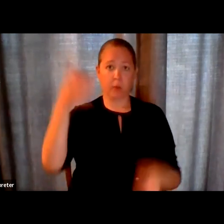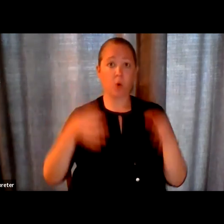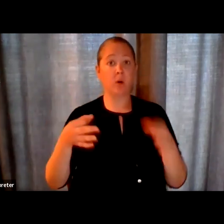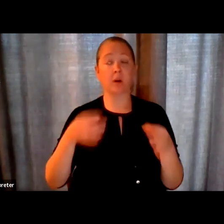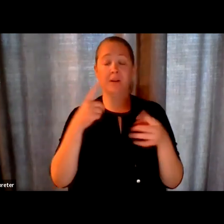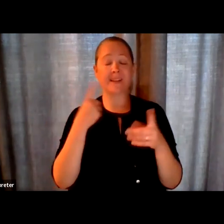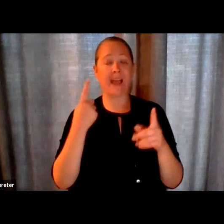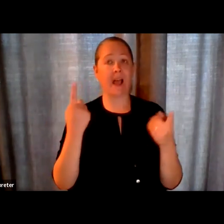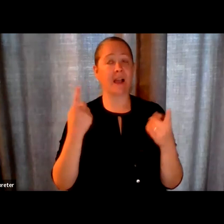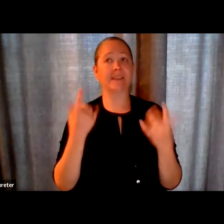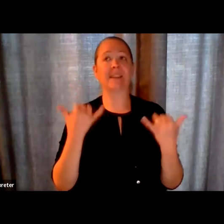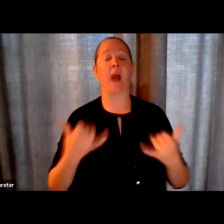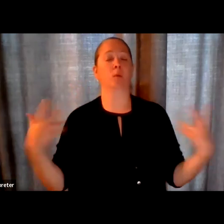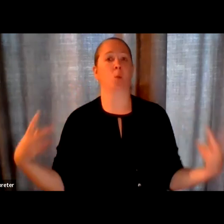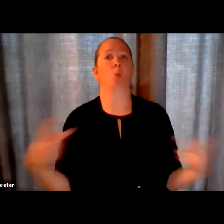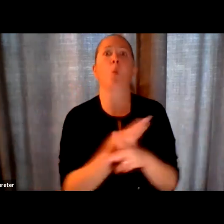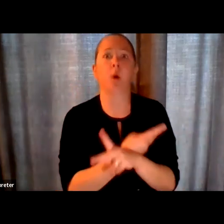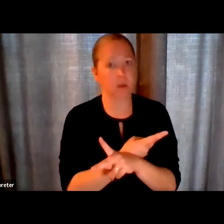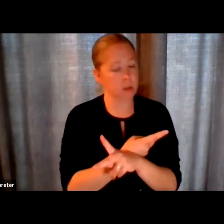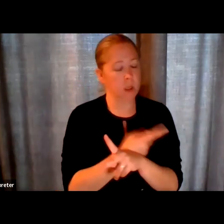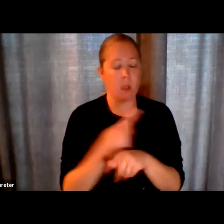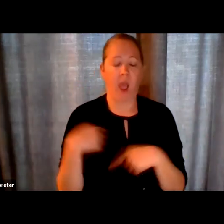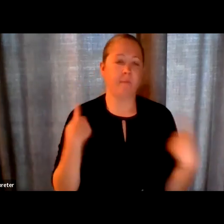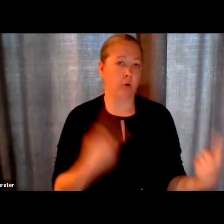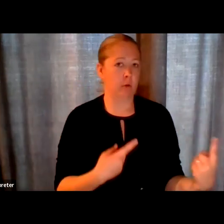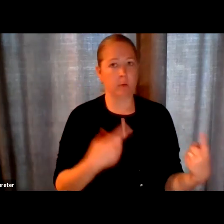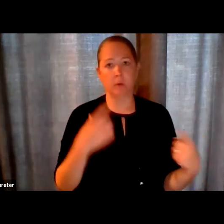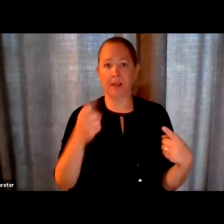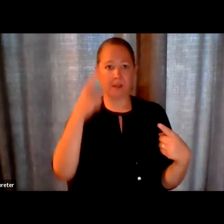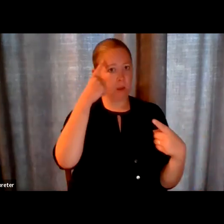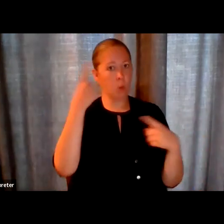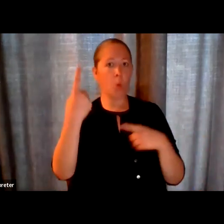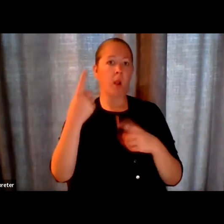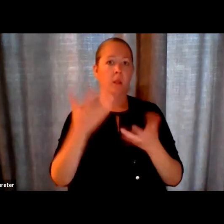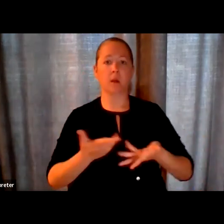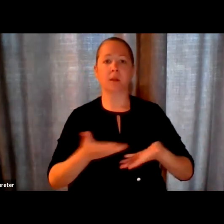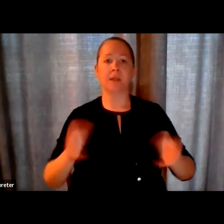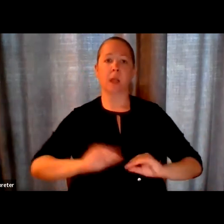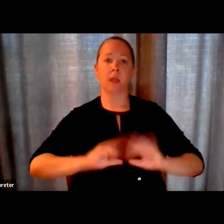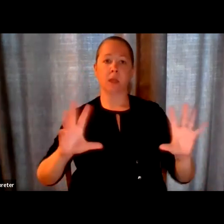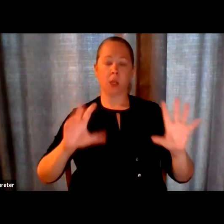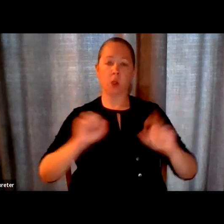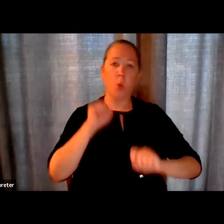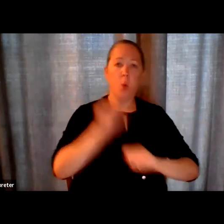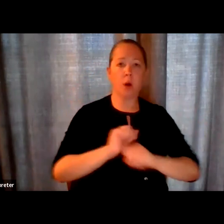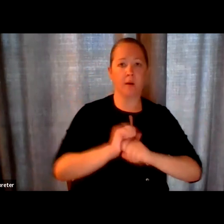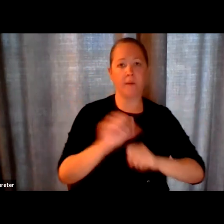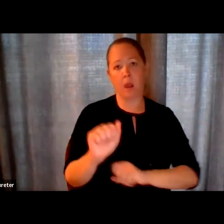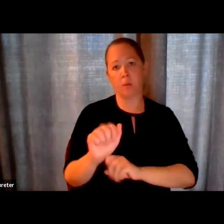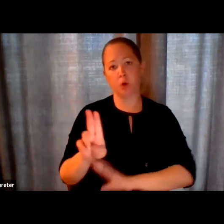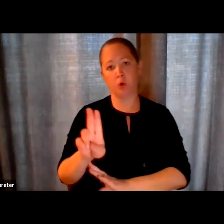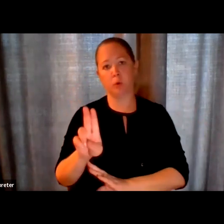worst. And I think one thing is clear, which is that the work of Americans United has never